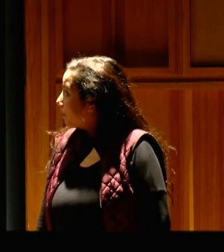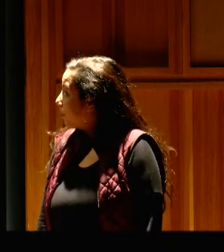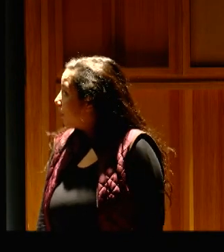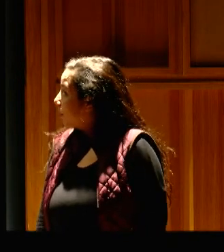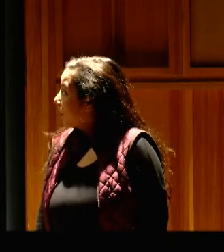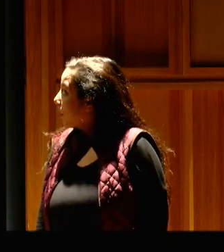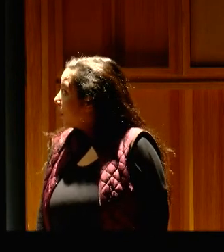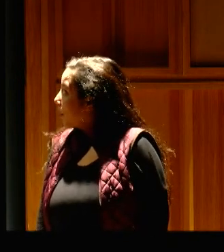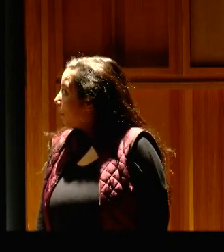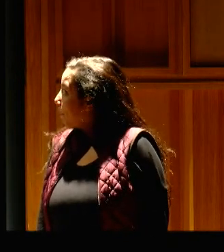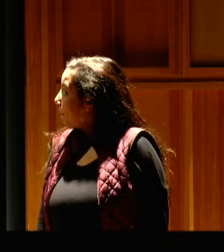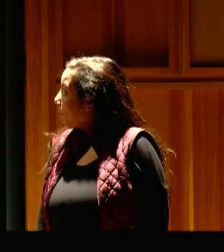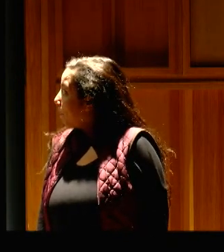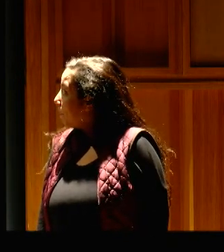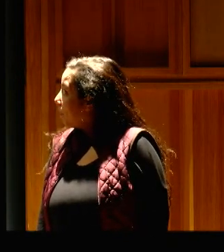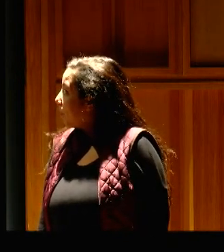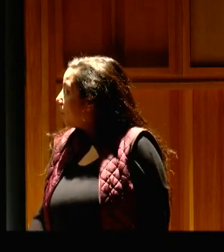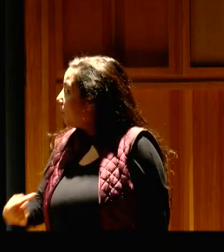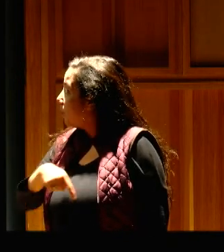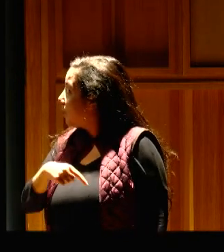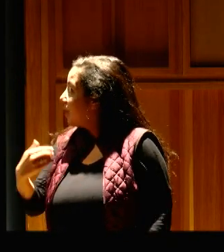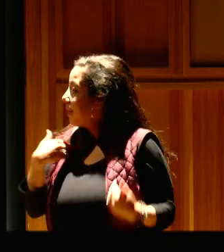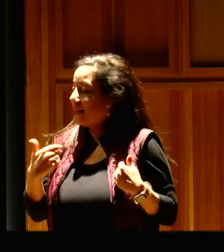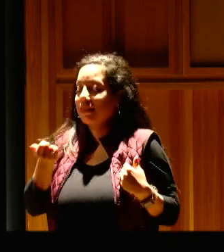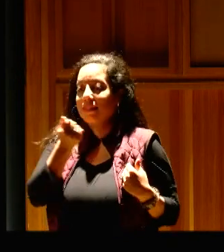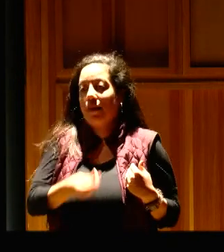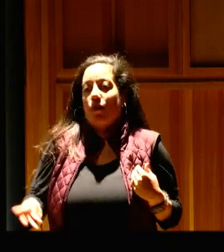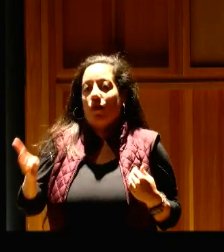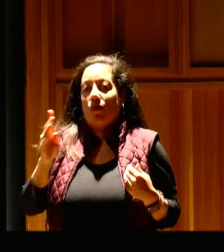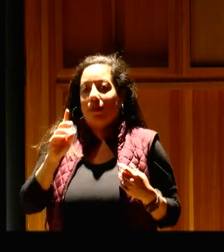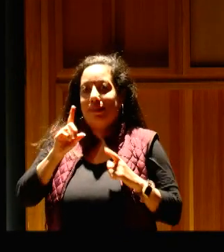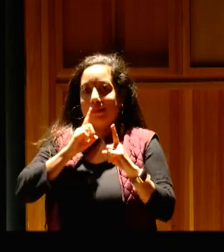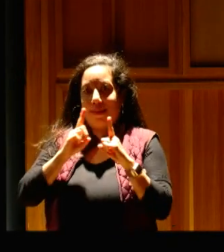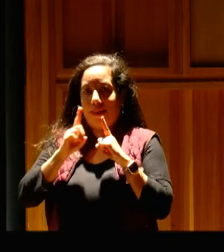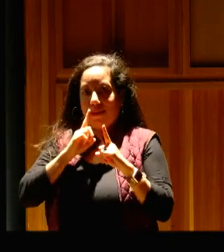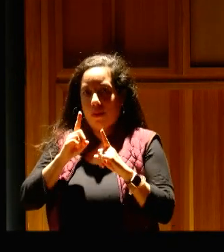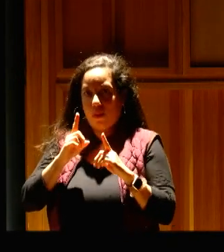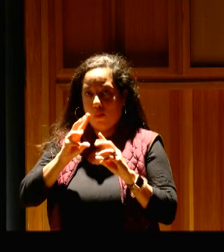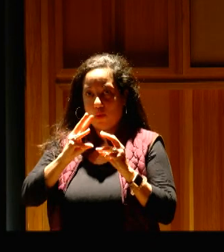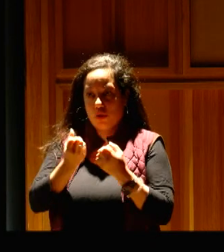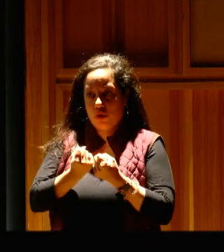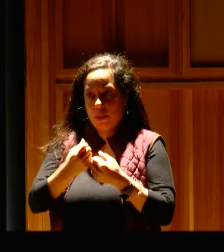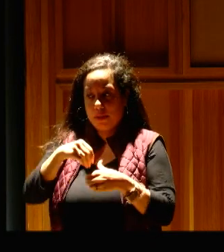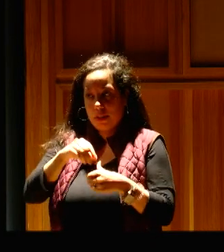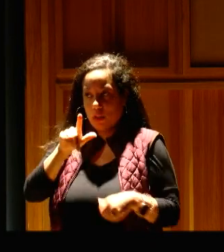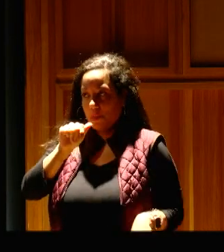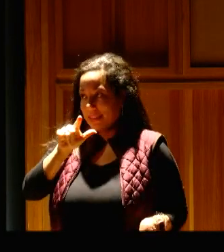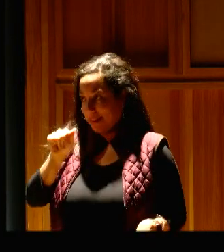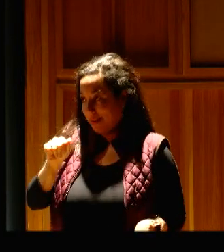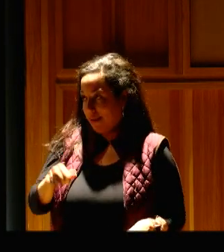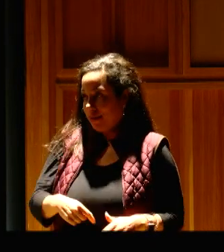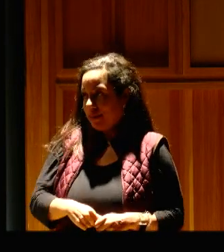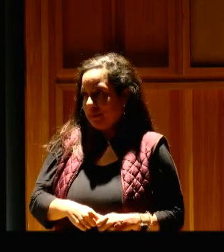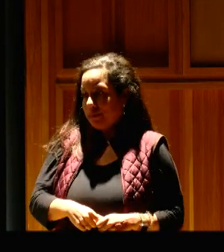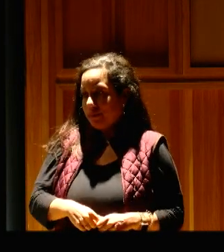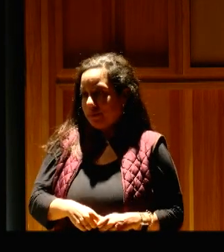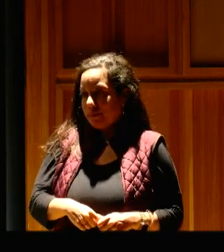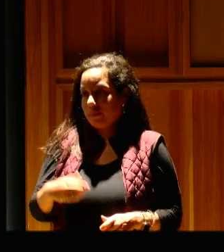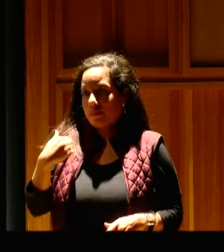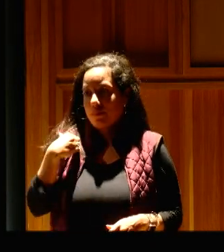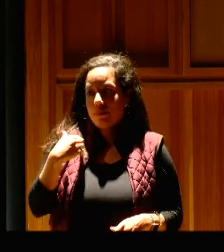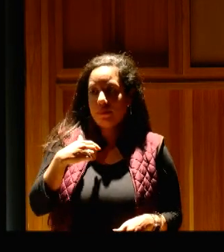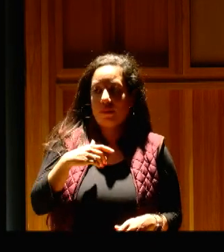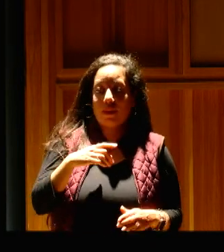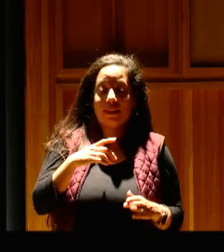a series of dialogue workshops in Louisiana with the Lowlander Center that brings lowland community leaders